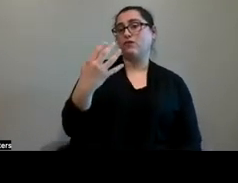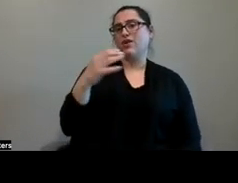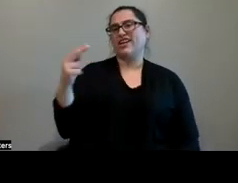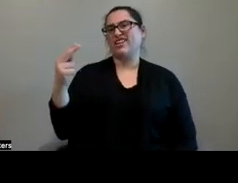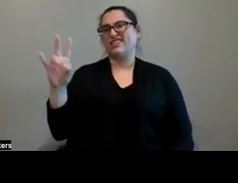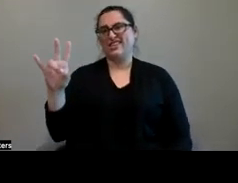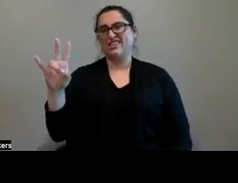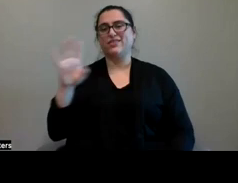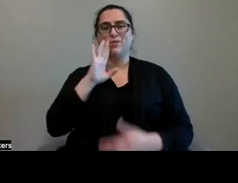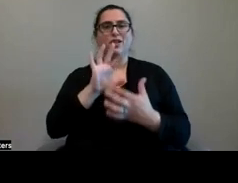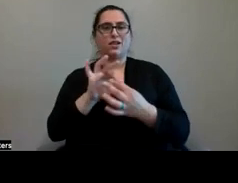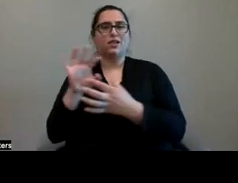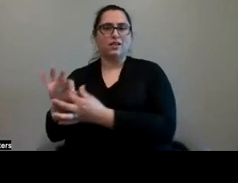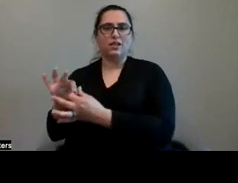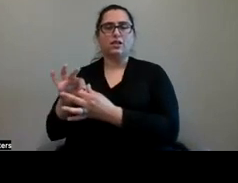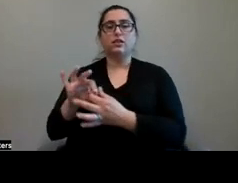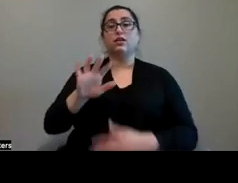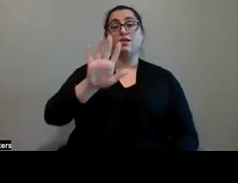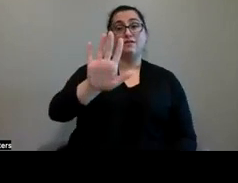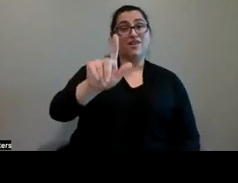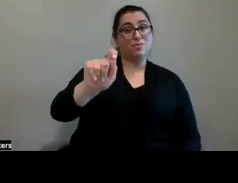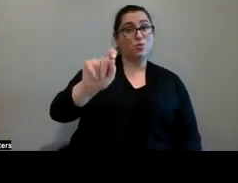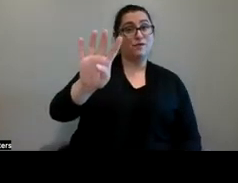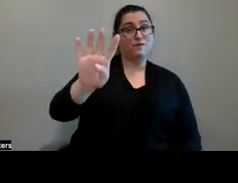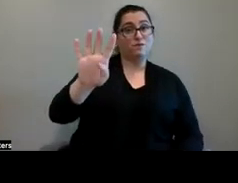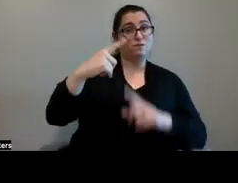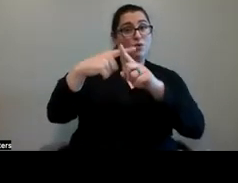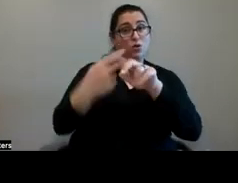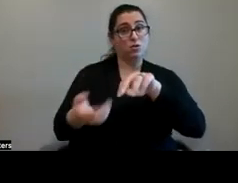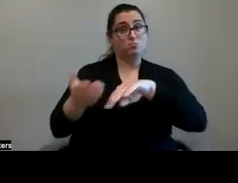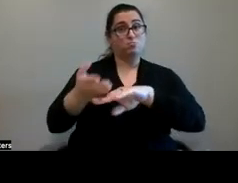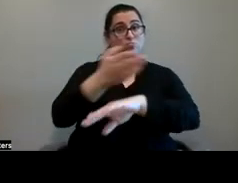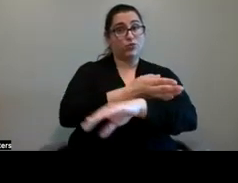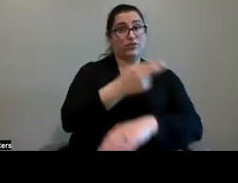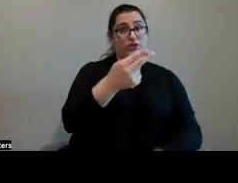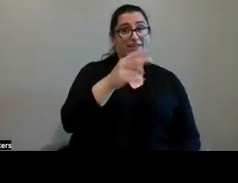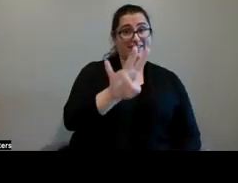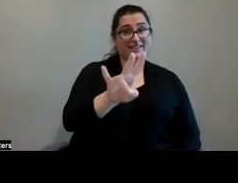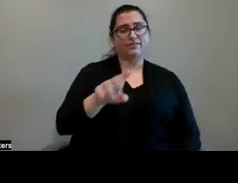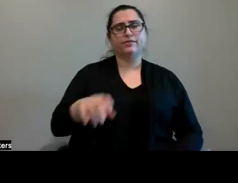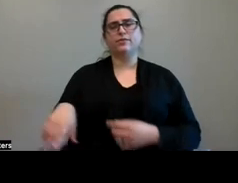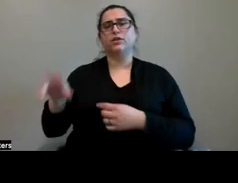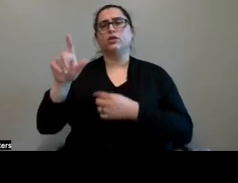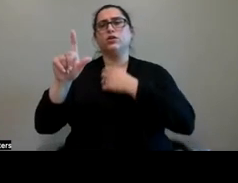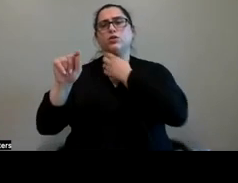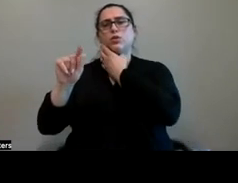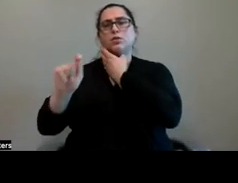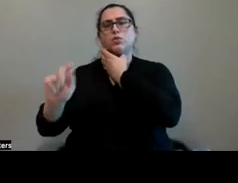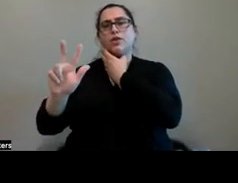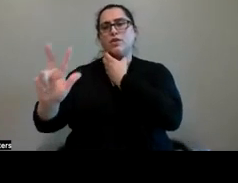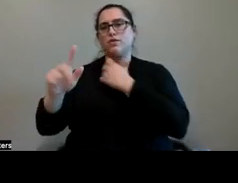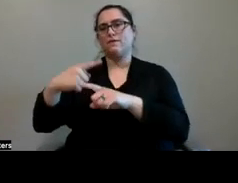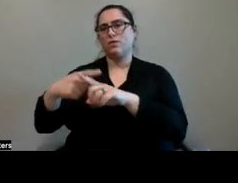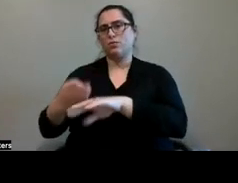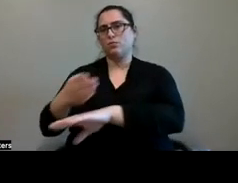as a 5.4-fold improvement in affinity for H7 and a 23-fold improvement in affinity for H4. And so this